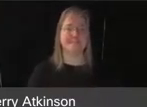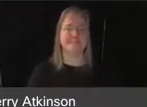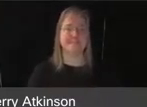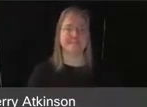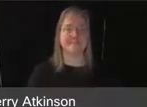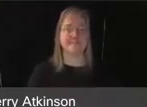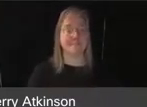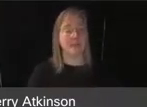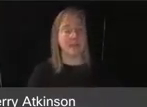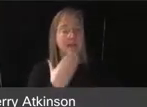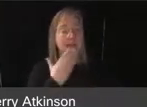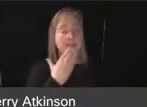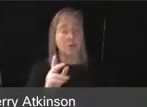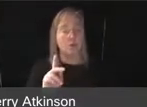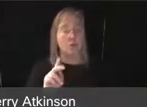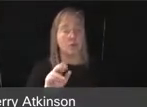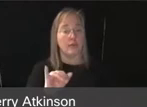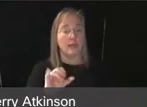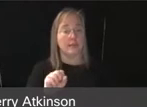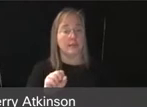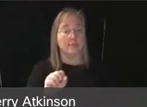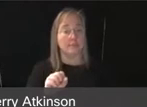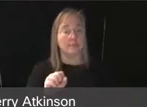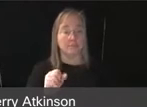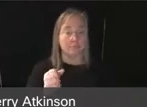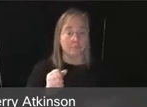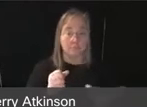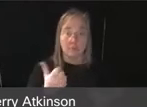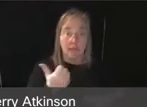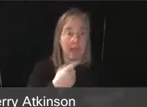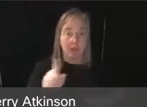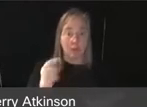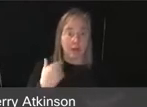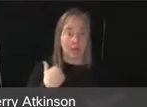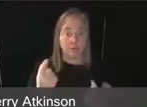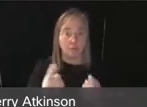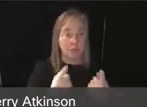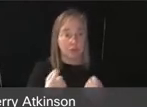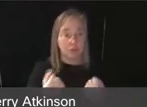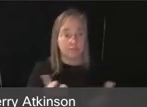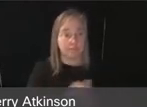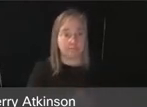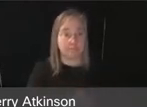Thank you, Chris. Anybody has questions? We are open to that.